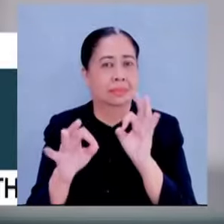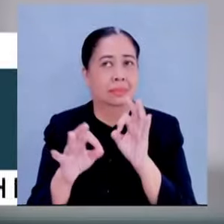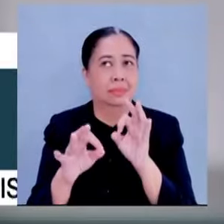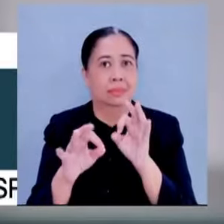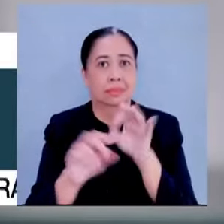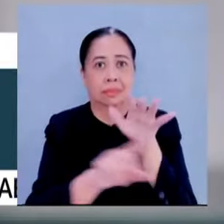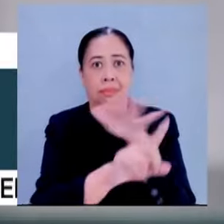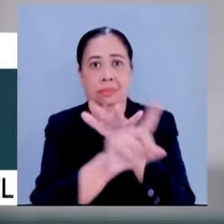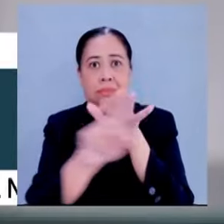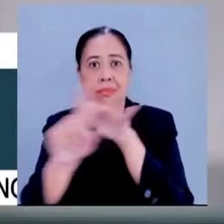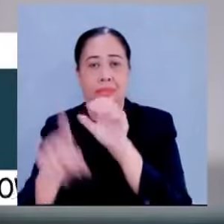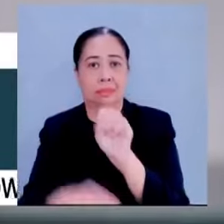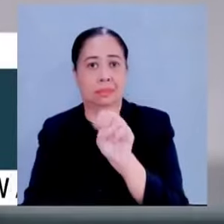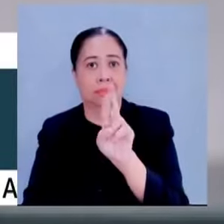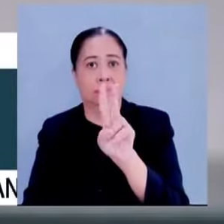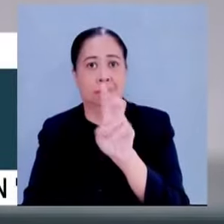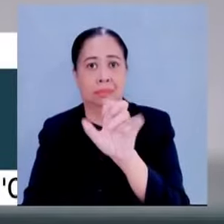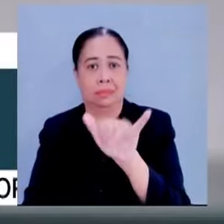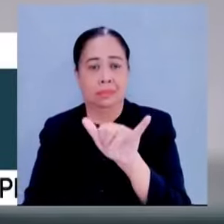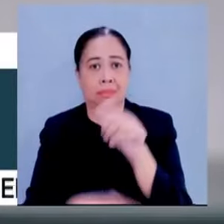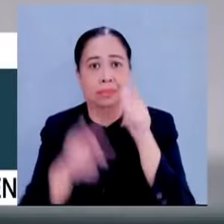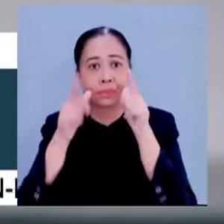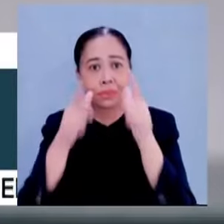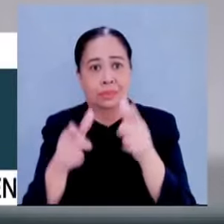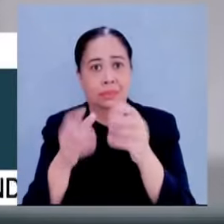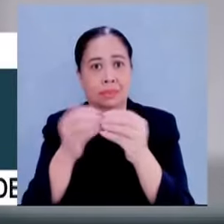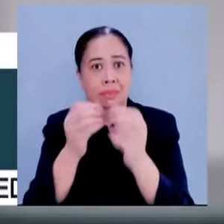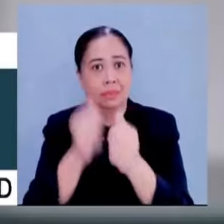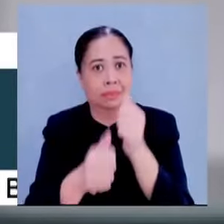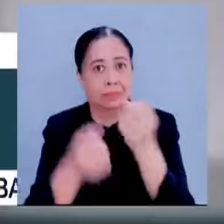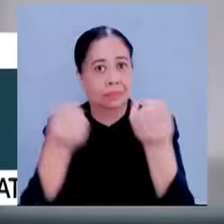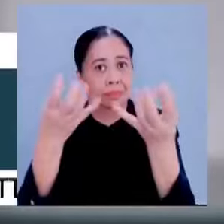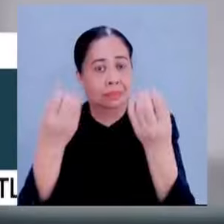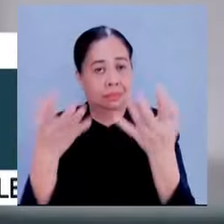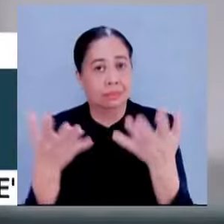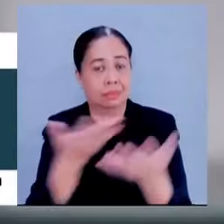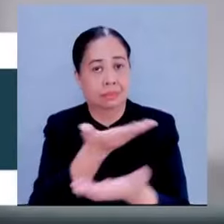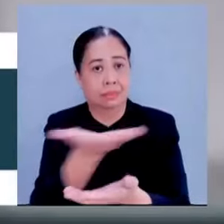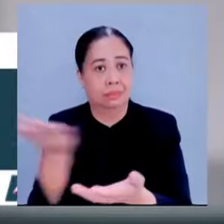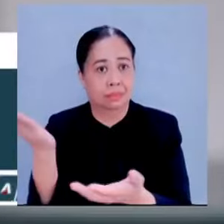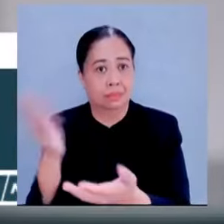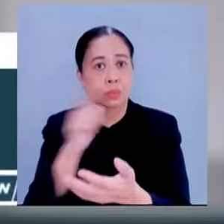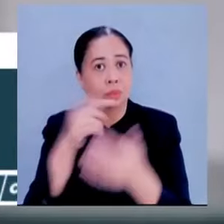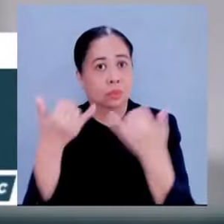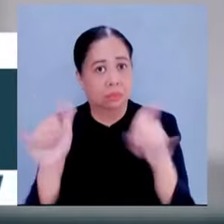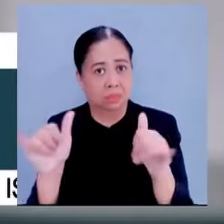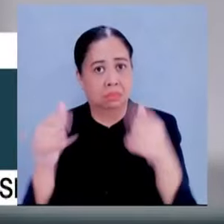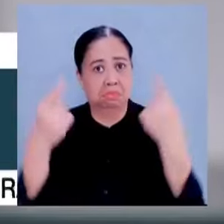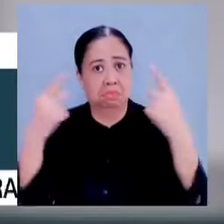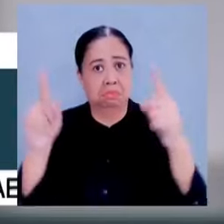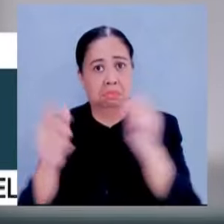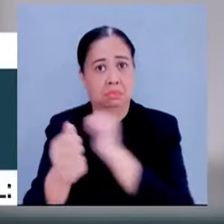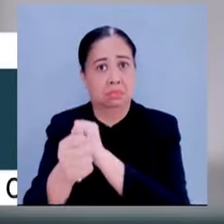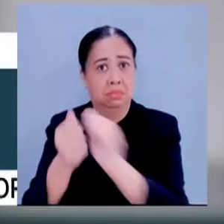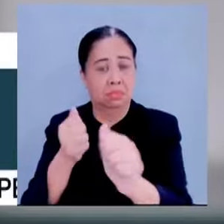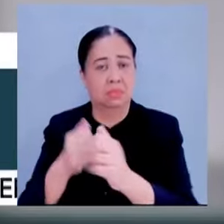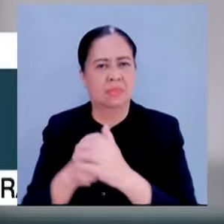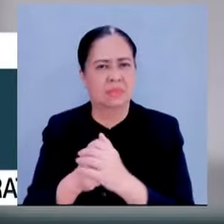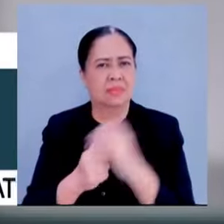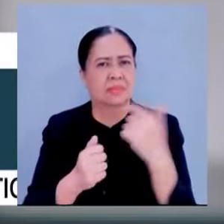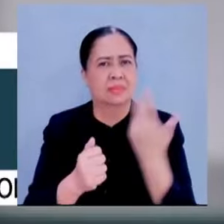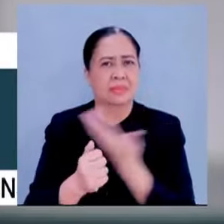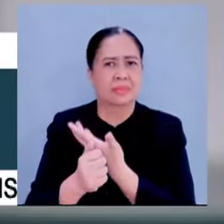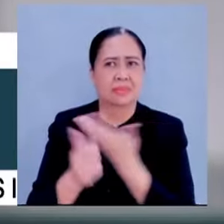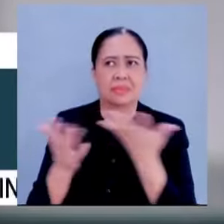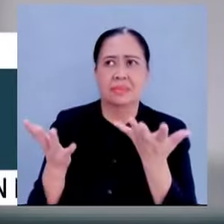from the surveys, it looks like most of them would still be making it. And we